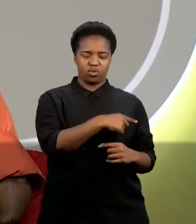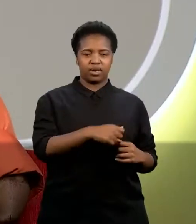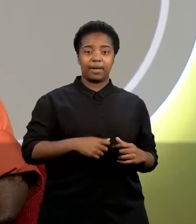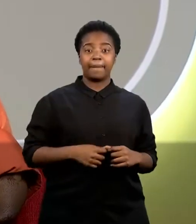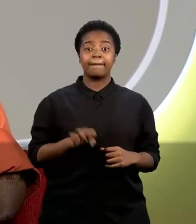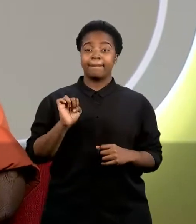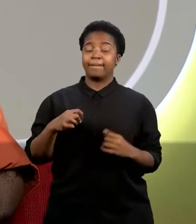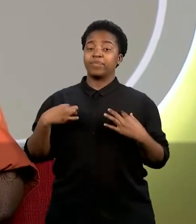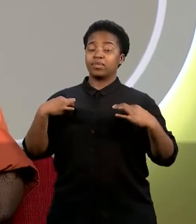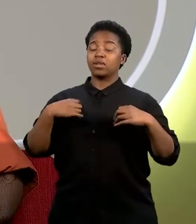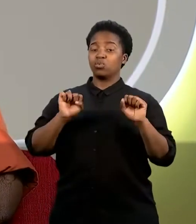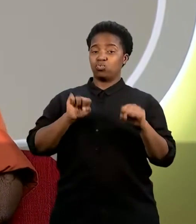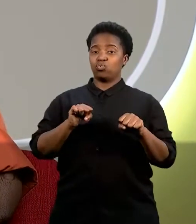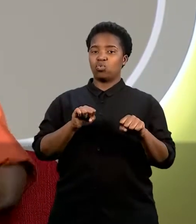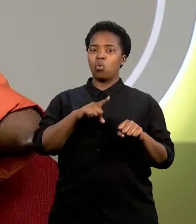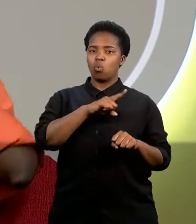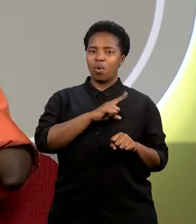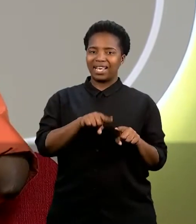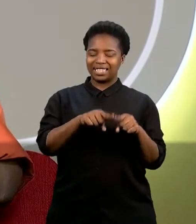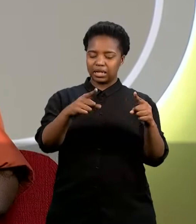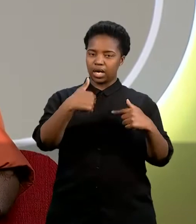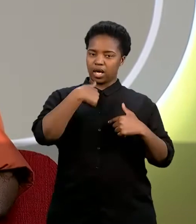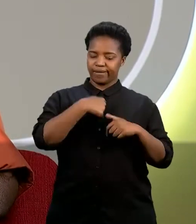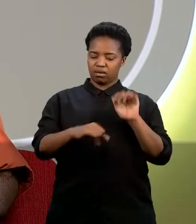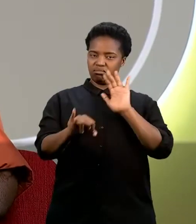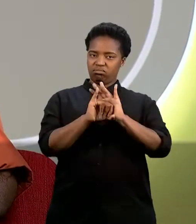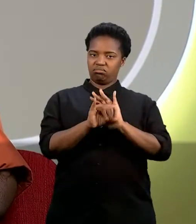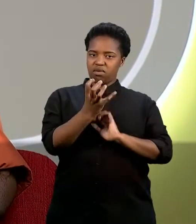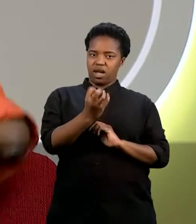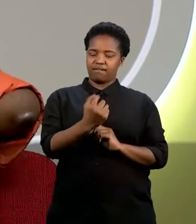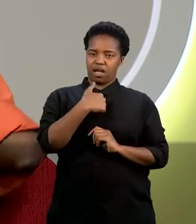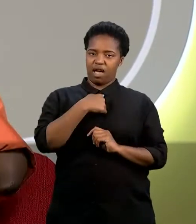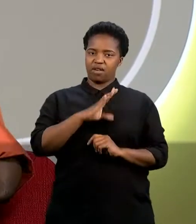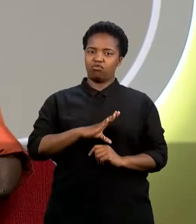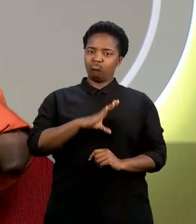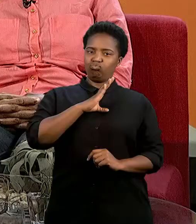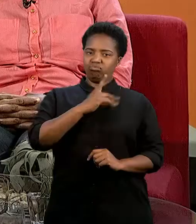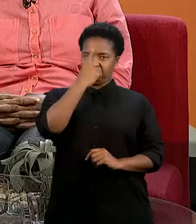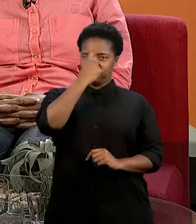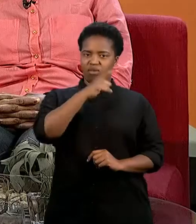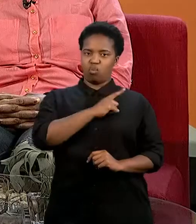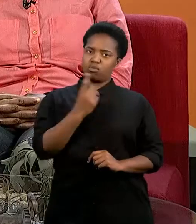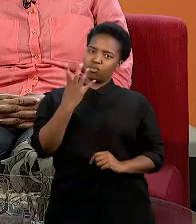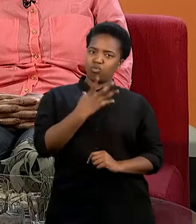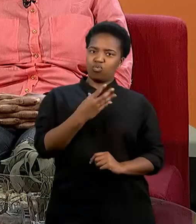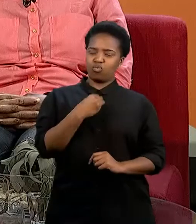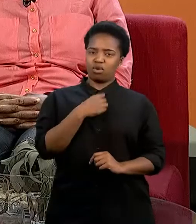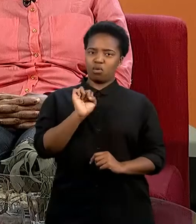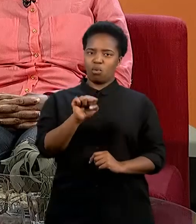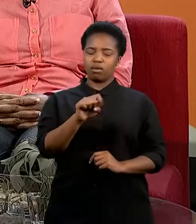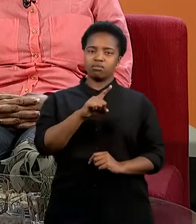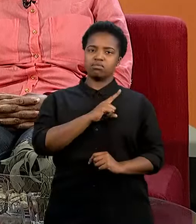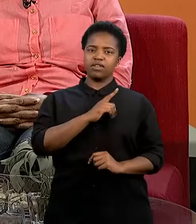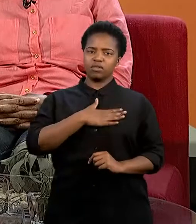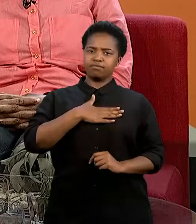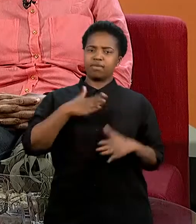ehile tsona di bohlokwa haholo hobane di fa motho identity and di yetsa hore o bane le confidence la o tsa mastrateng hobane ha o apere ka tsela e o